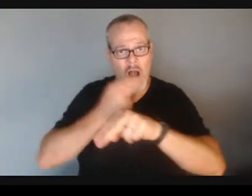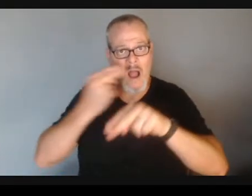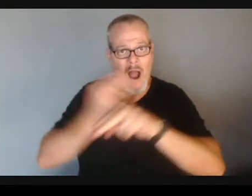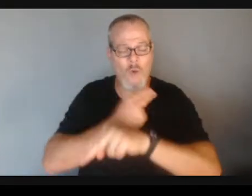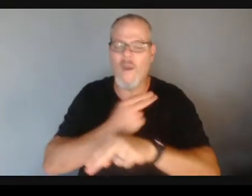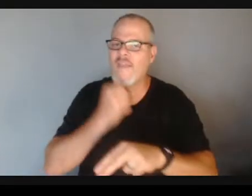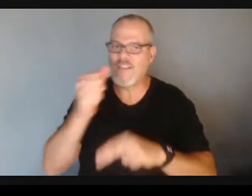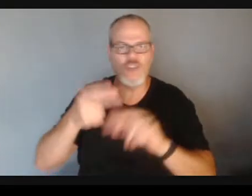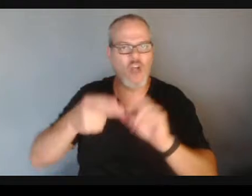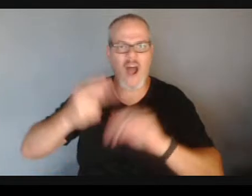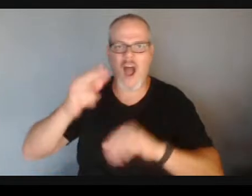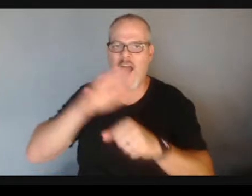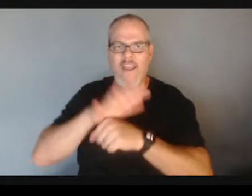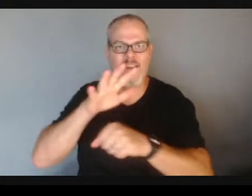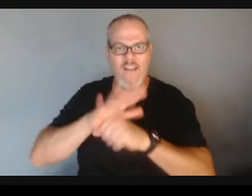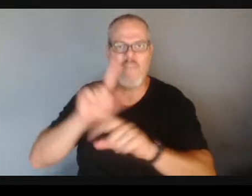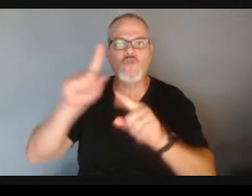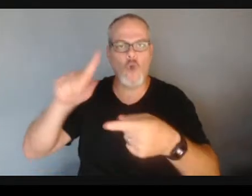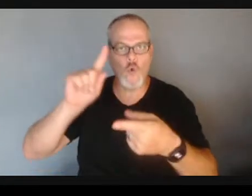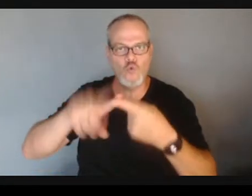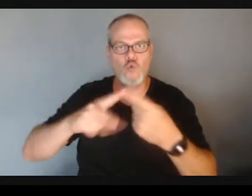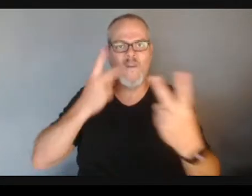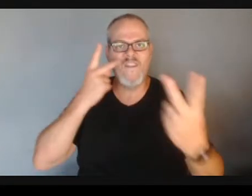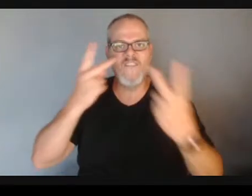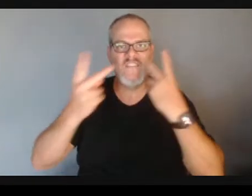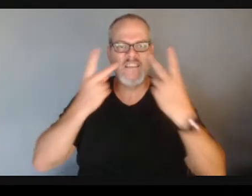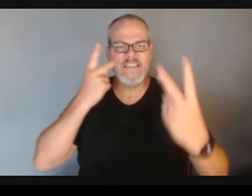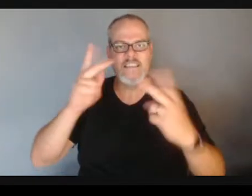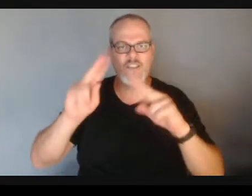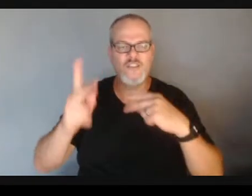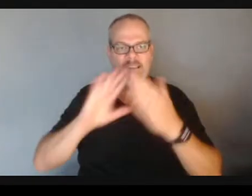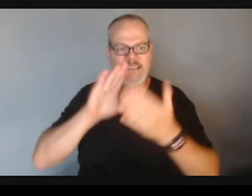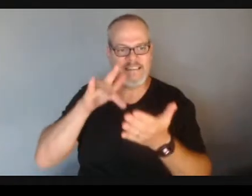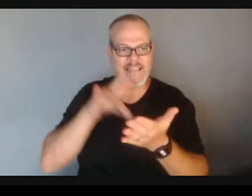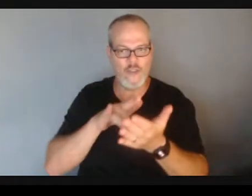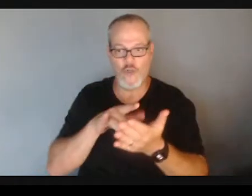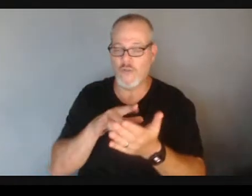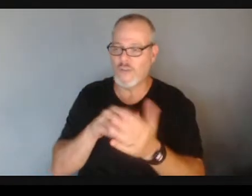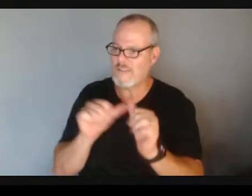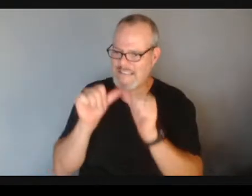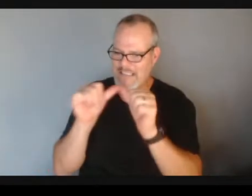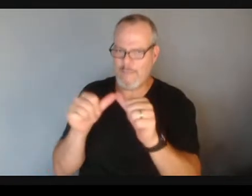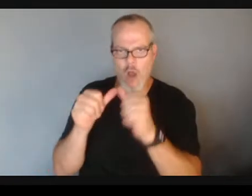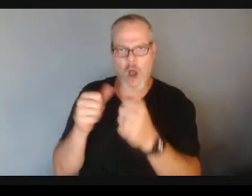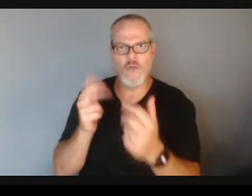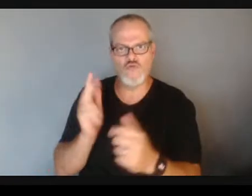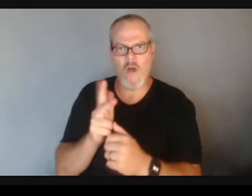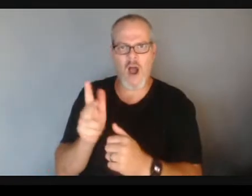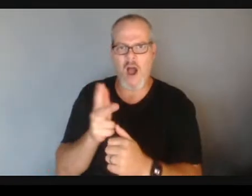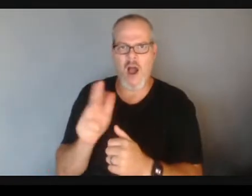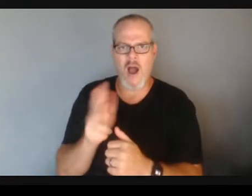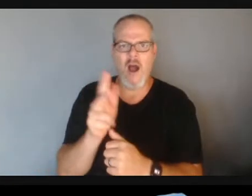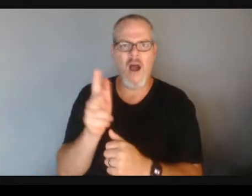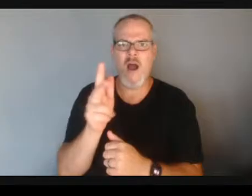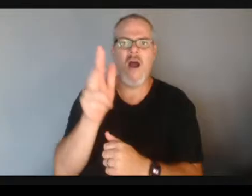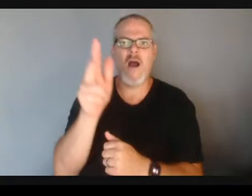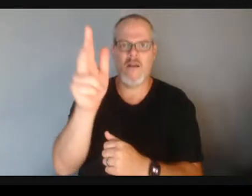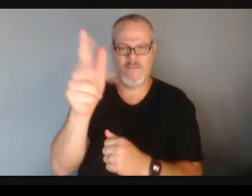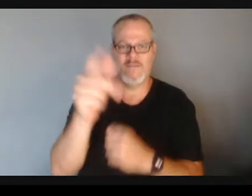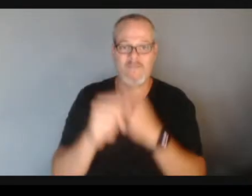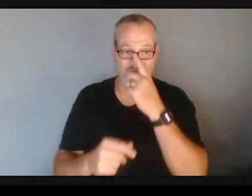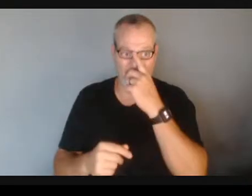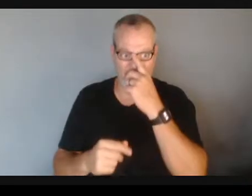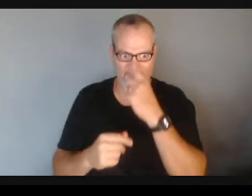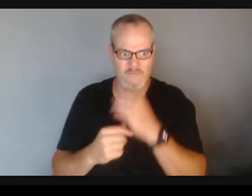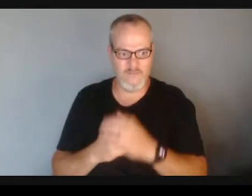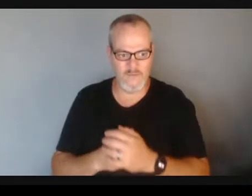not high enough. You should probably go to the visitor center, or just. If you're going that far up, you might as well keep going. I mean, you want to take